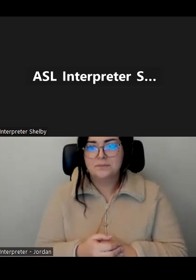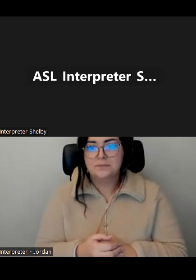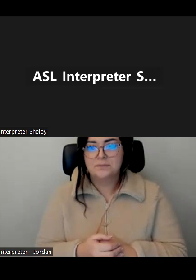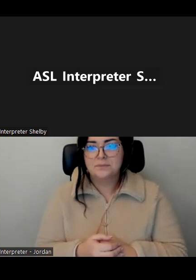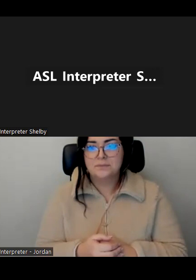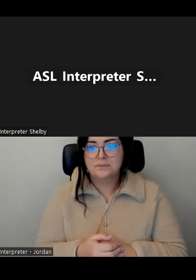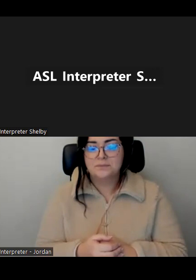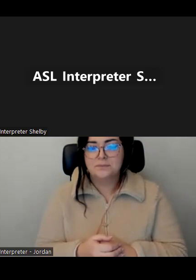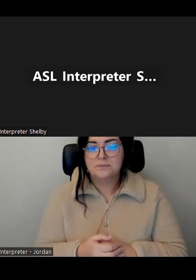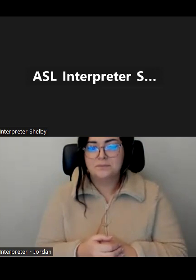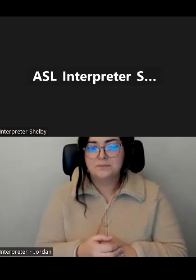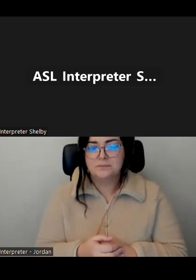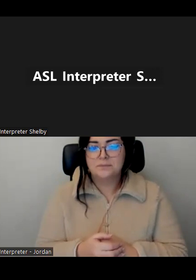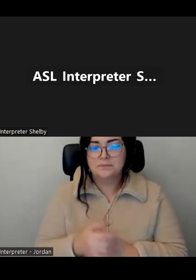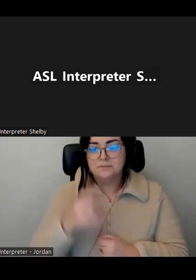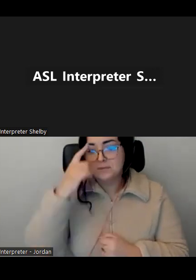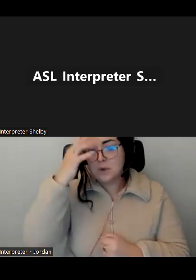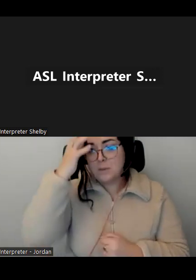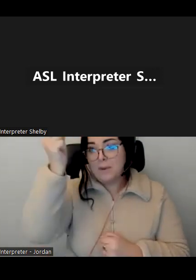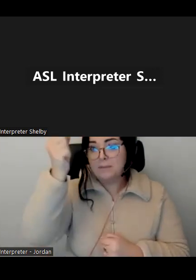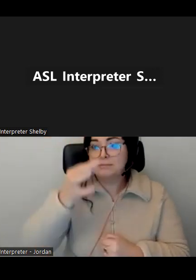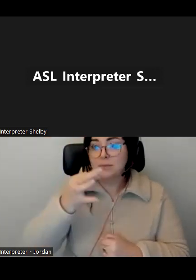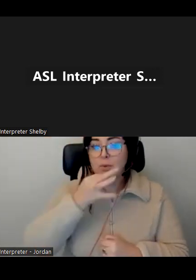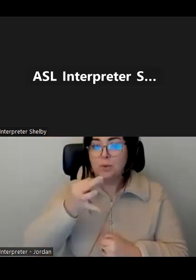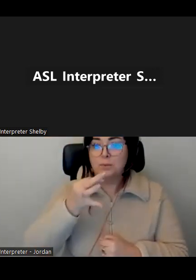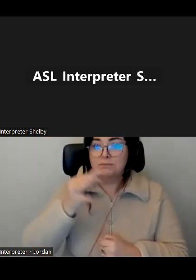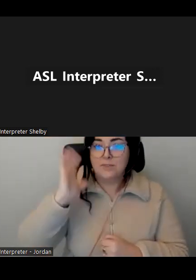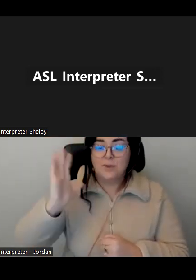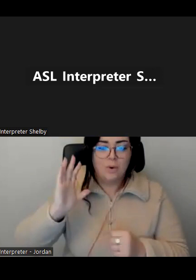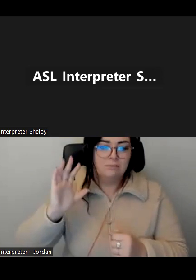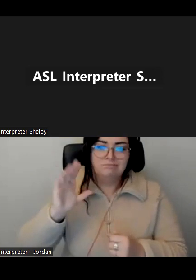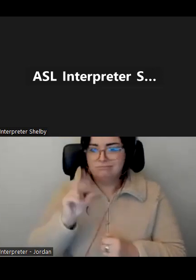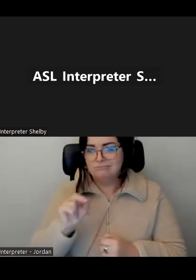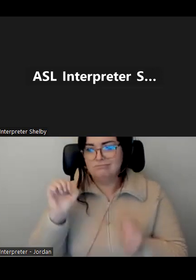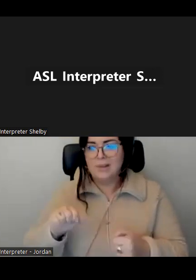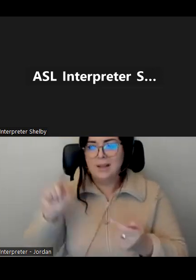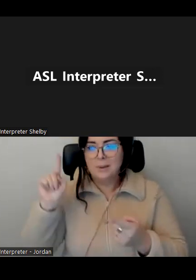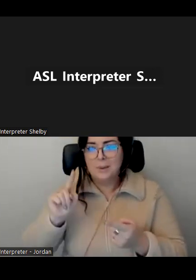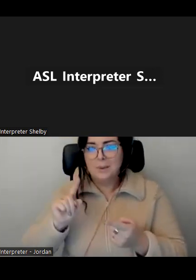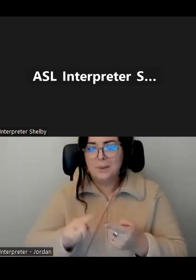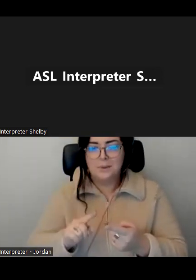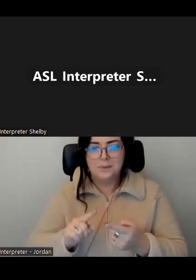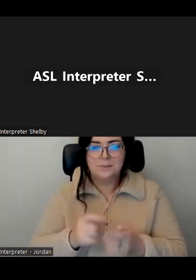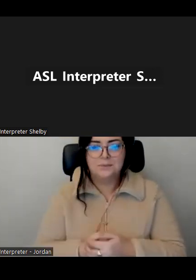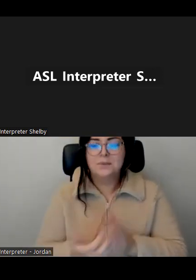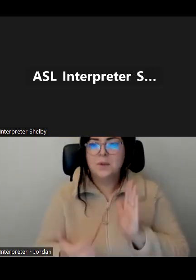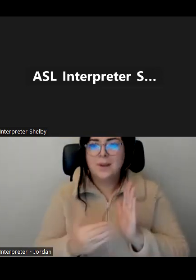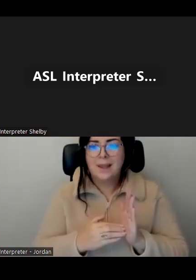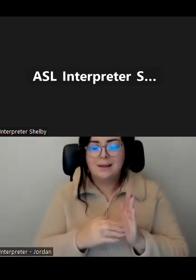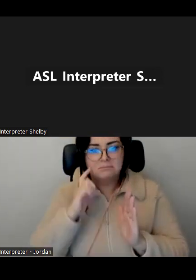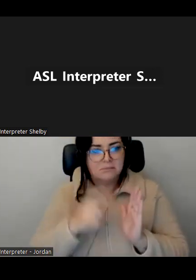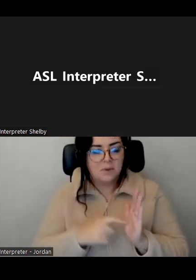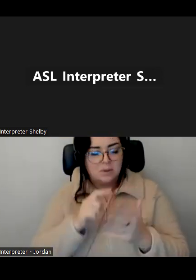our memory may not be what it once was, different things like that. And while a lot of these changes